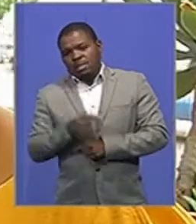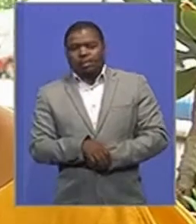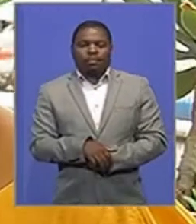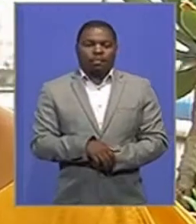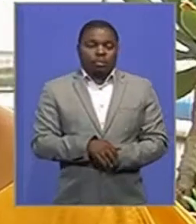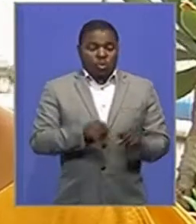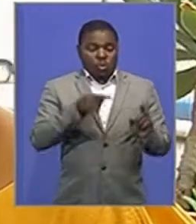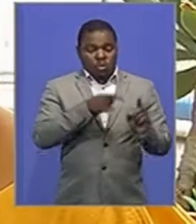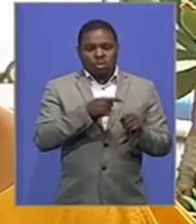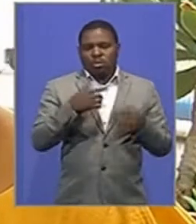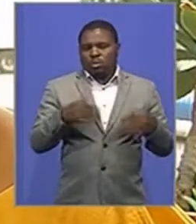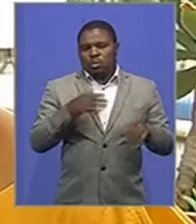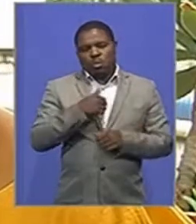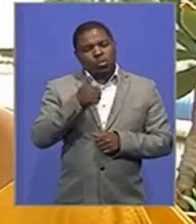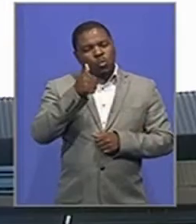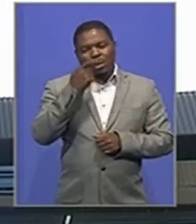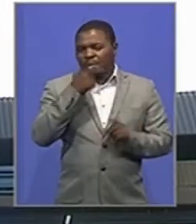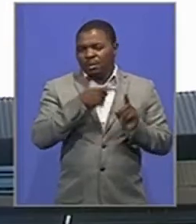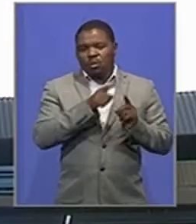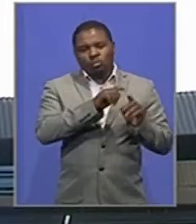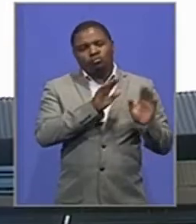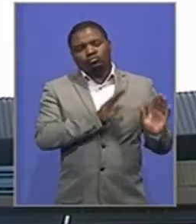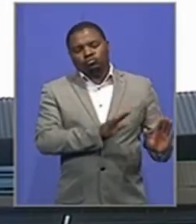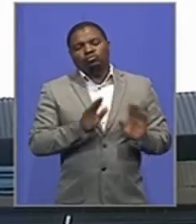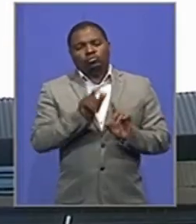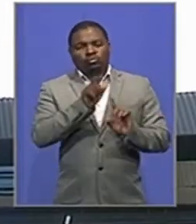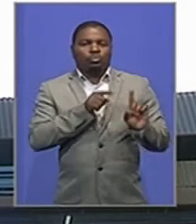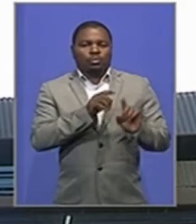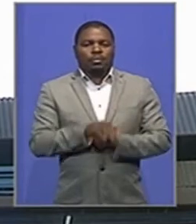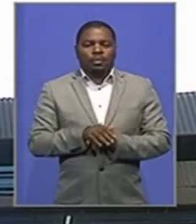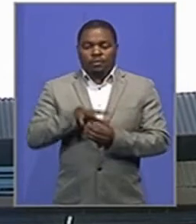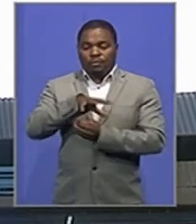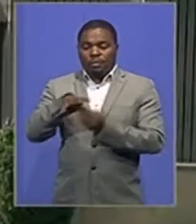He was a good man, he was a humble man. Balapa ba re ba tla